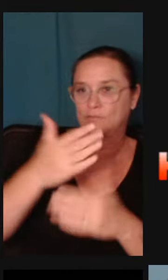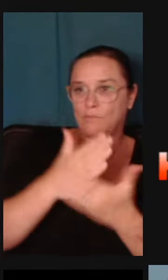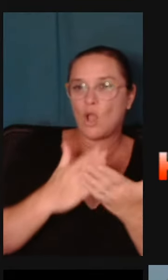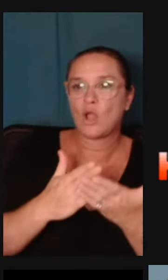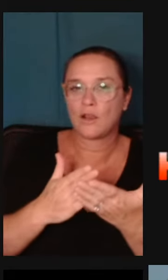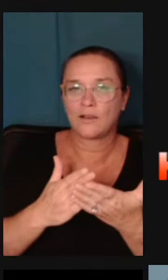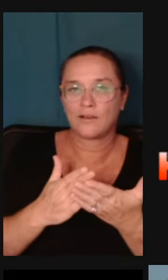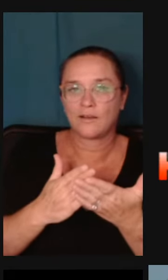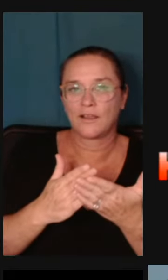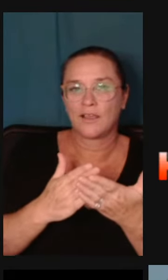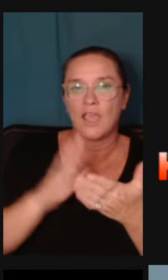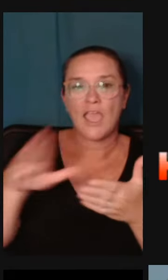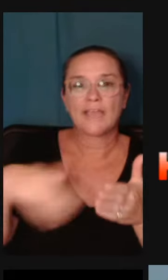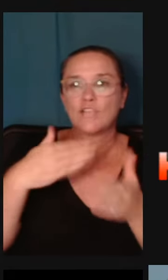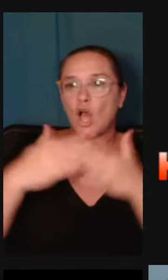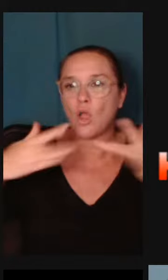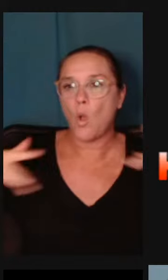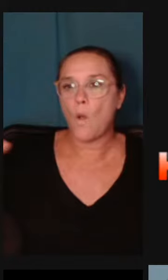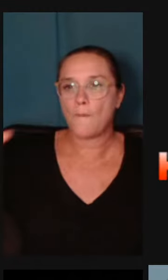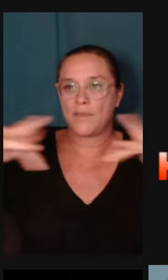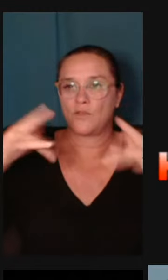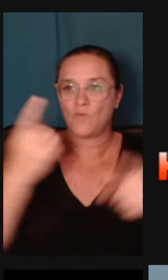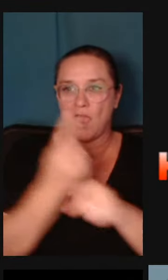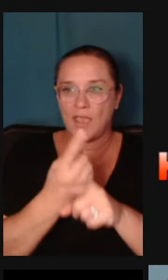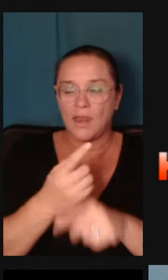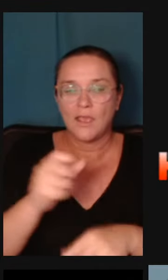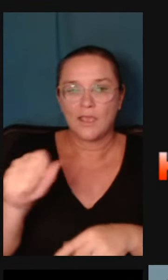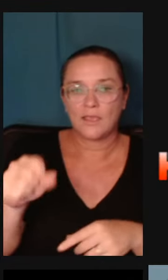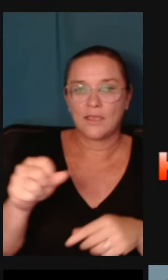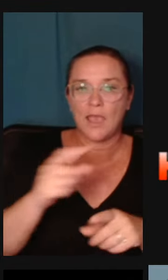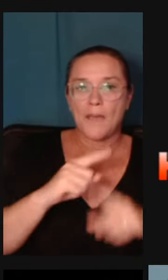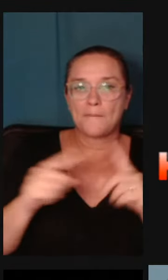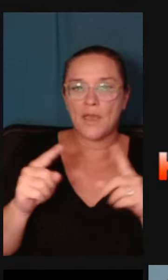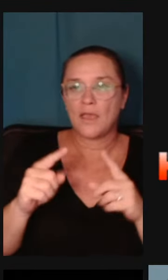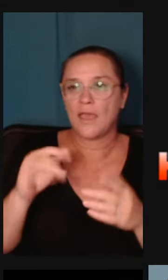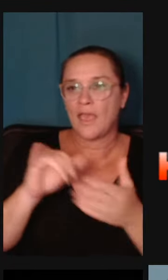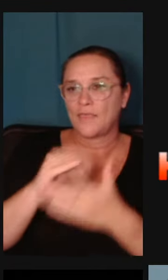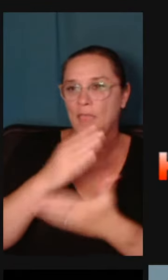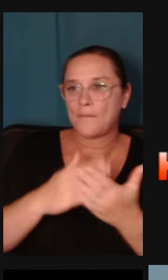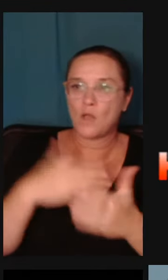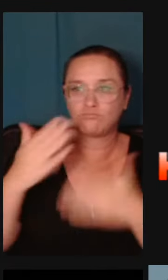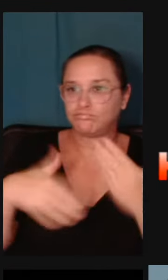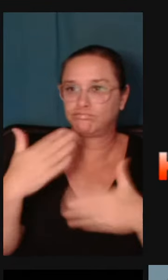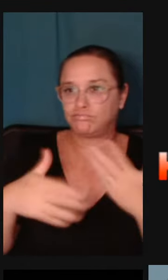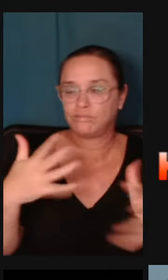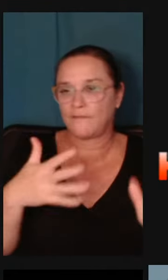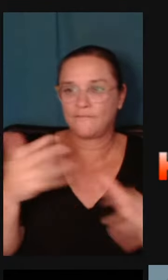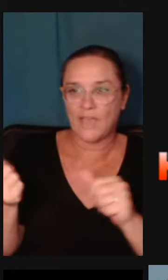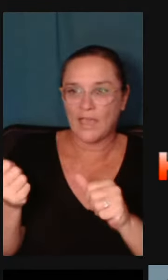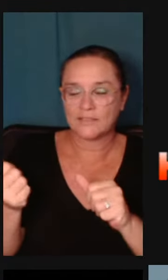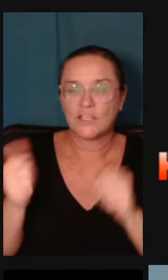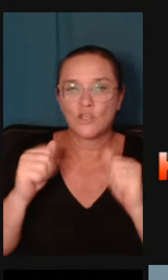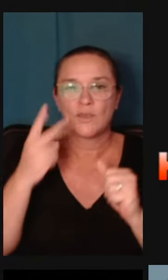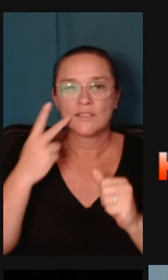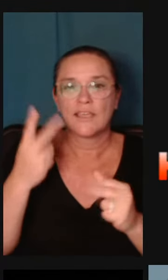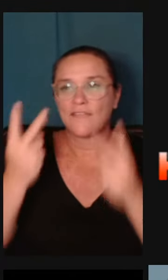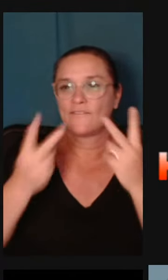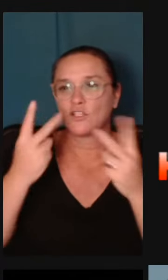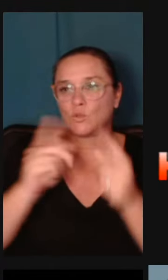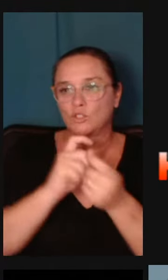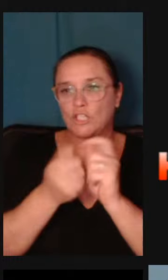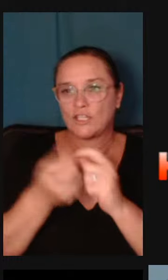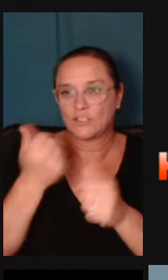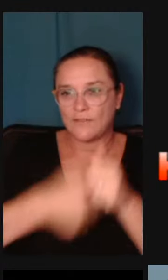all open air, right, Dane? Yeah, but it also goes the fastest too, right? You get to see a bunch of the visual changes every time you're at the job